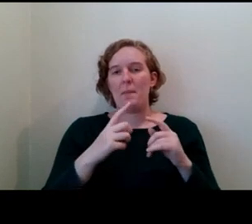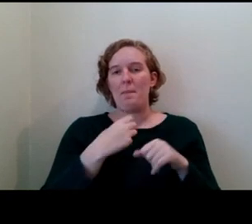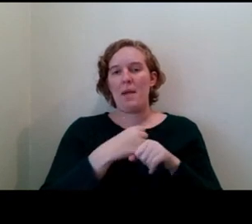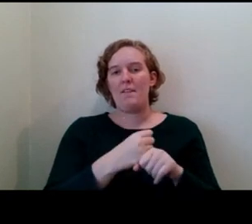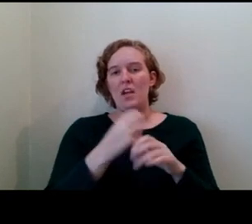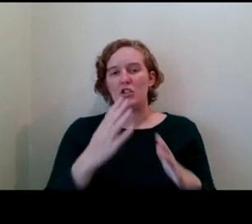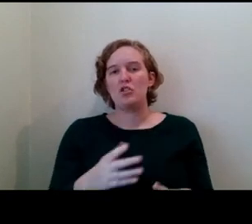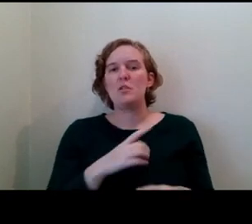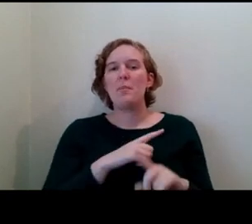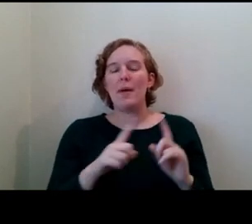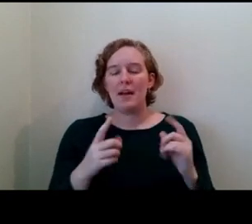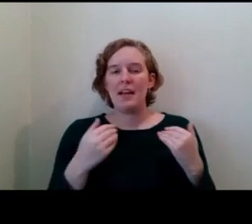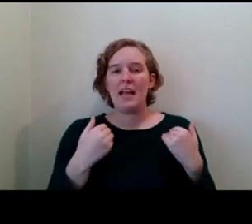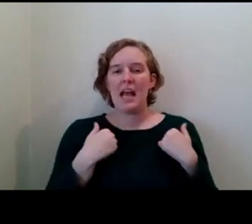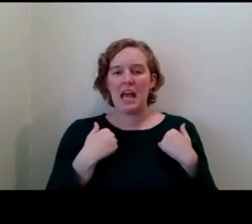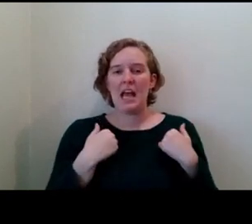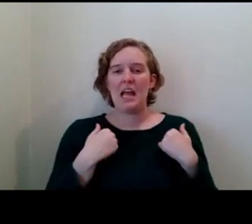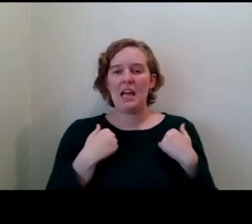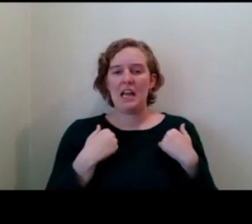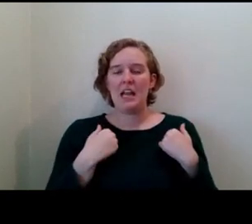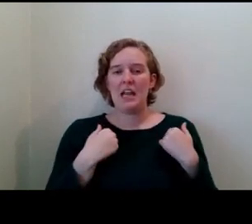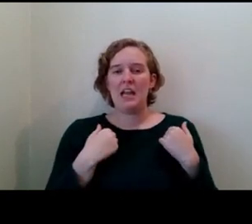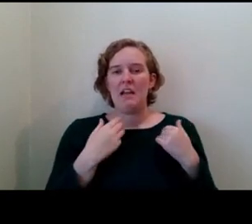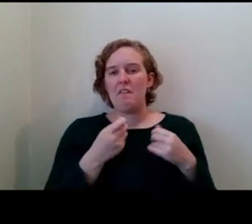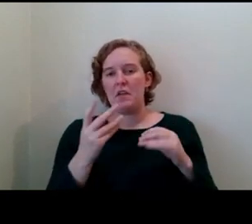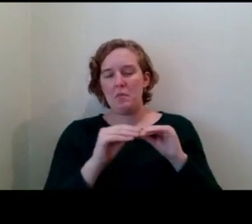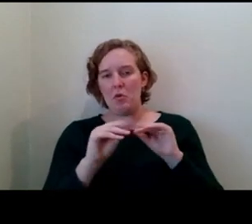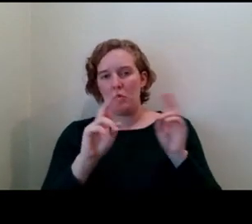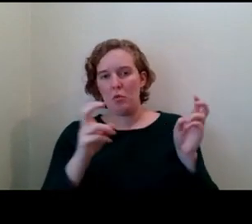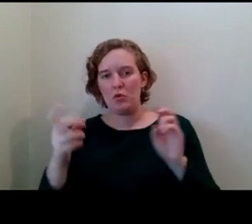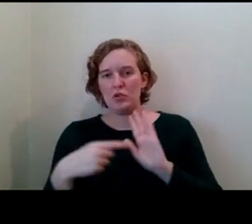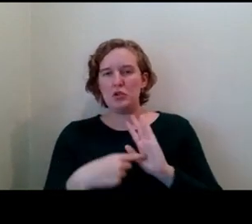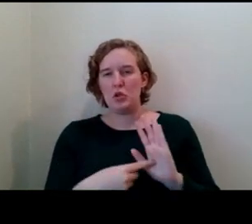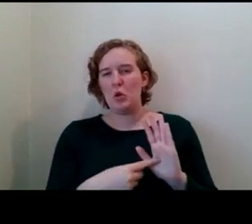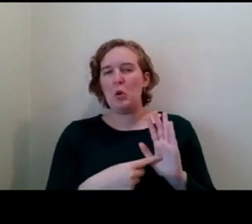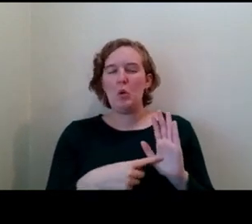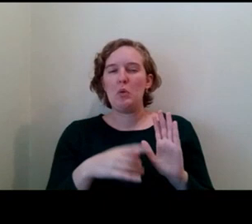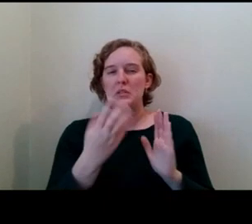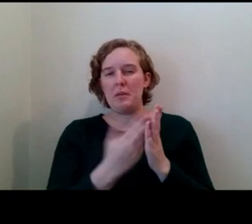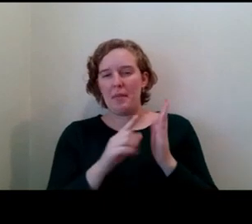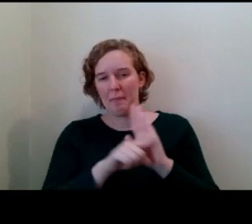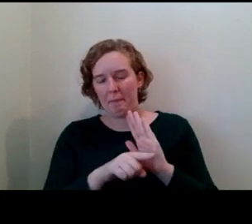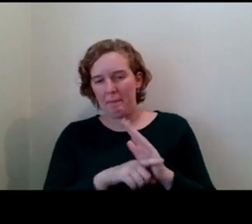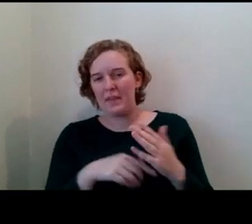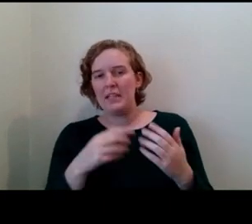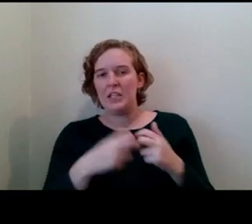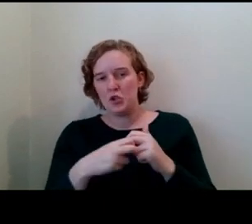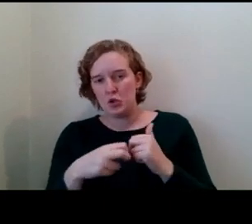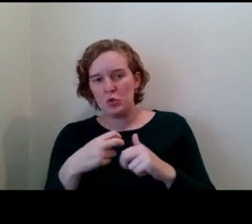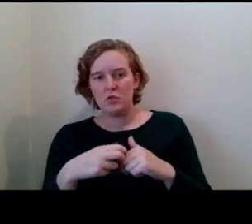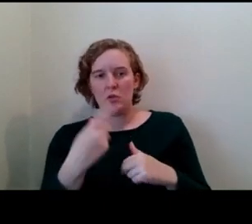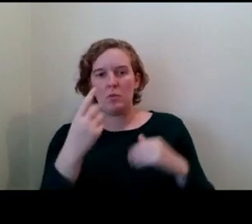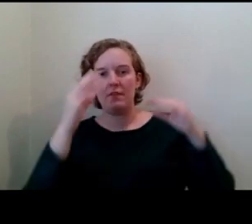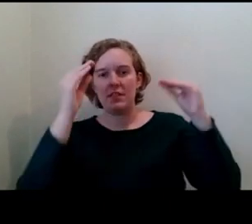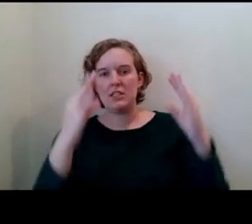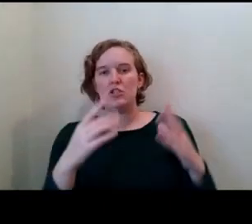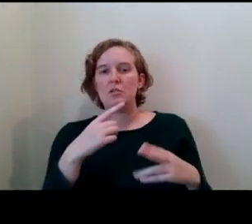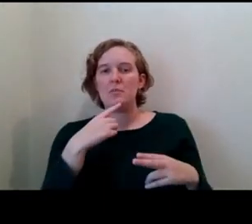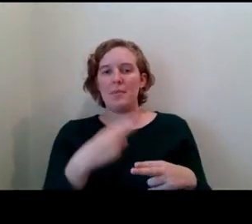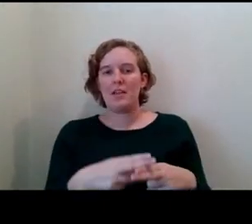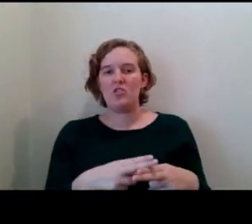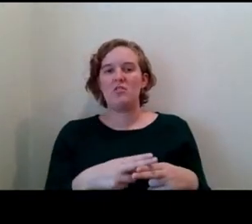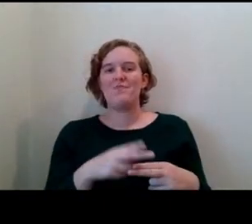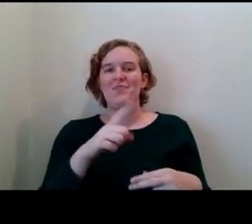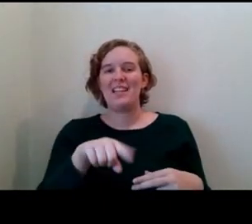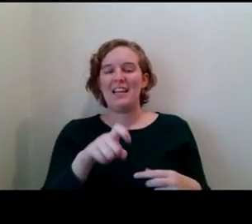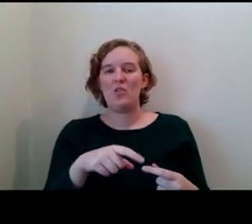drawback from all this. And I've got a couple of other quotes here which illustrate this. So one of our teachers in one pilot commented that they had to